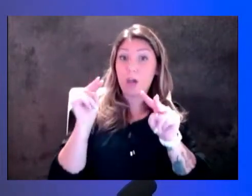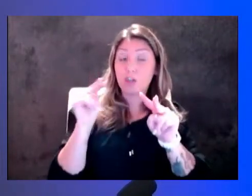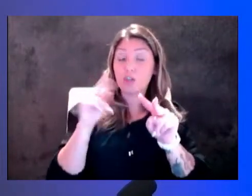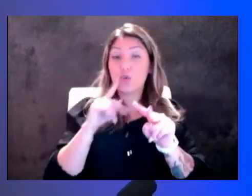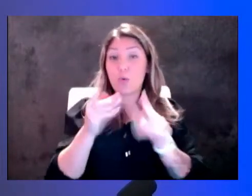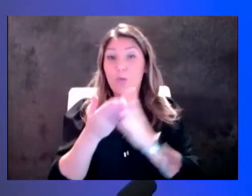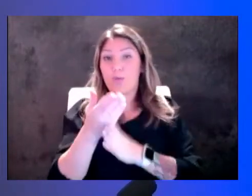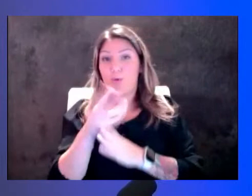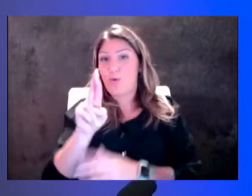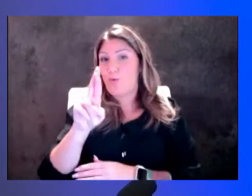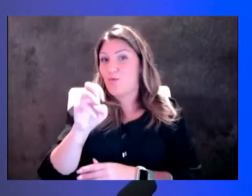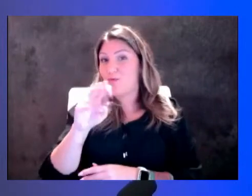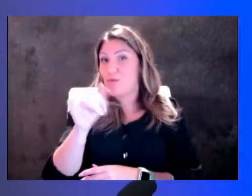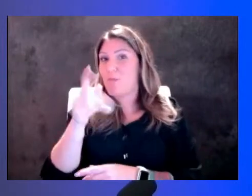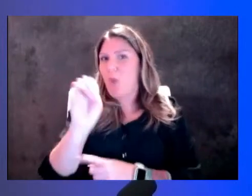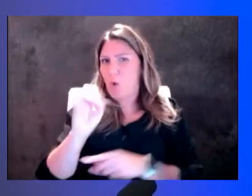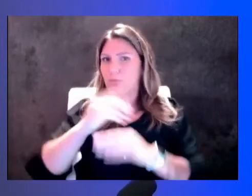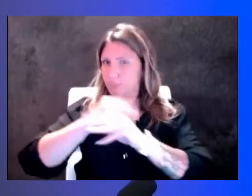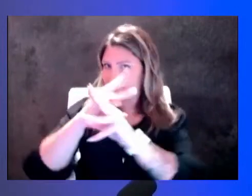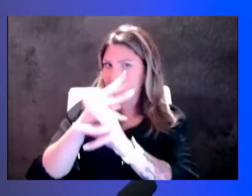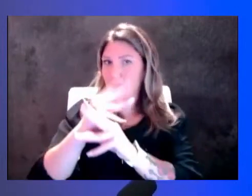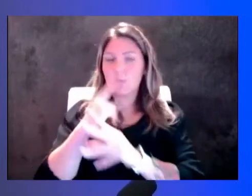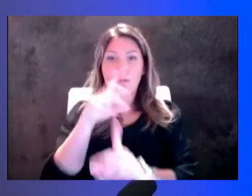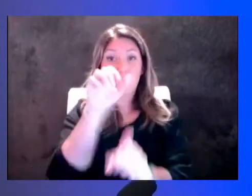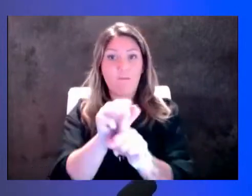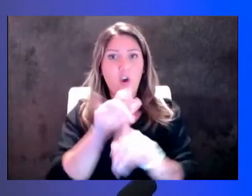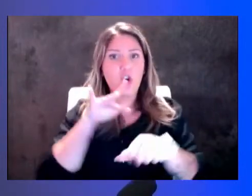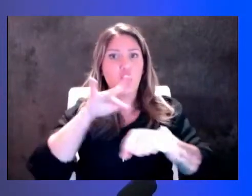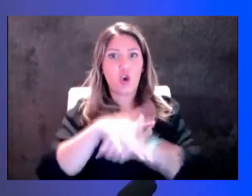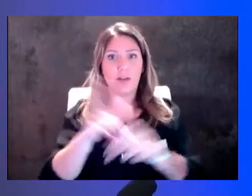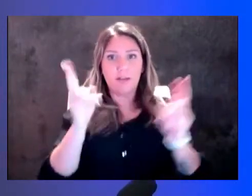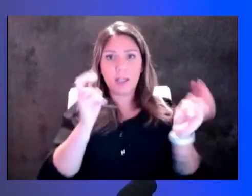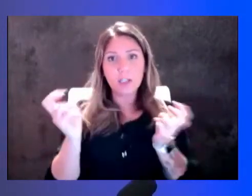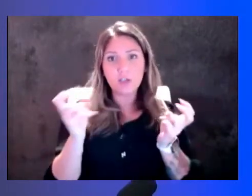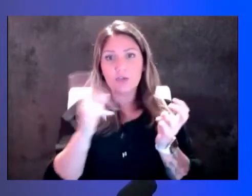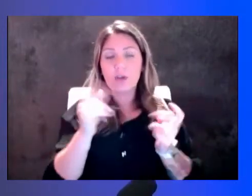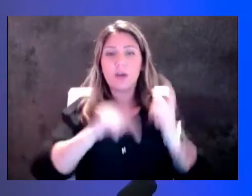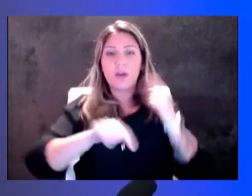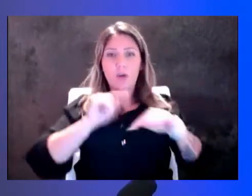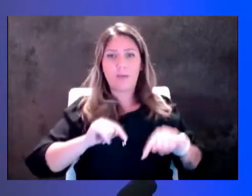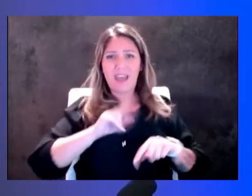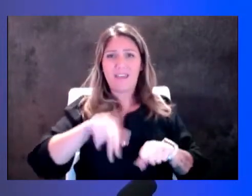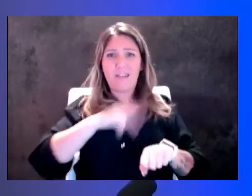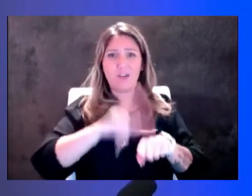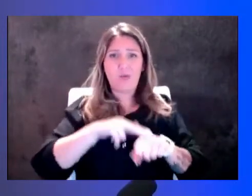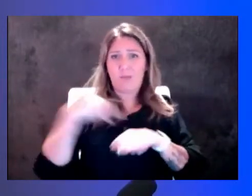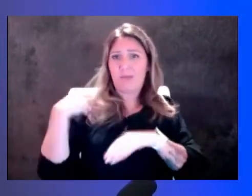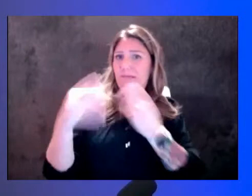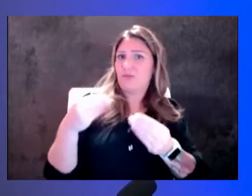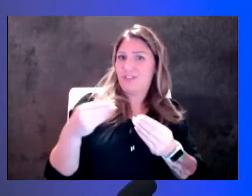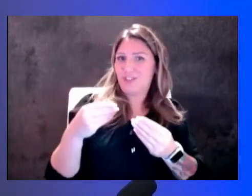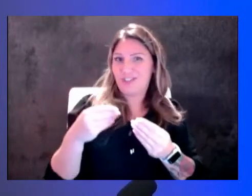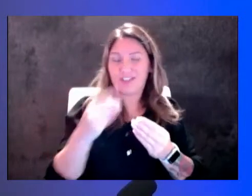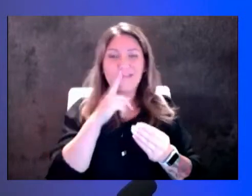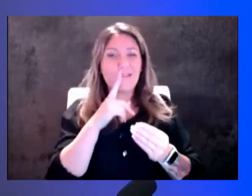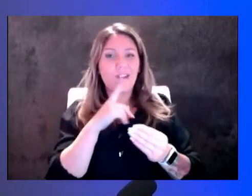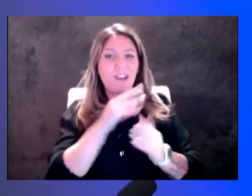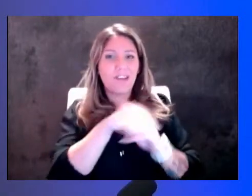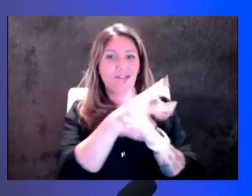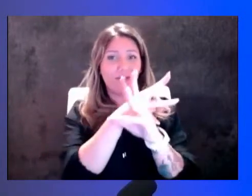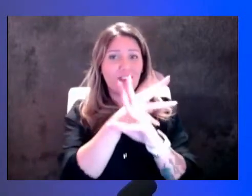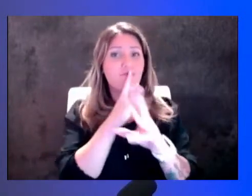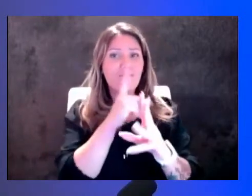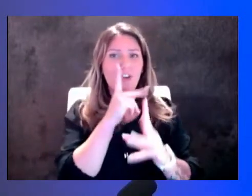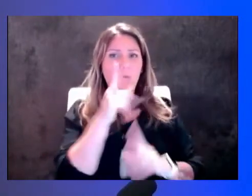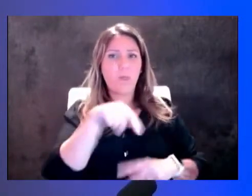we've actually caught some early things. And then also just going back to the normal traditional video visits, having that patient